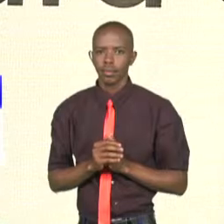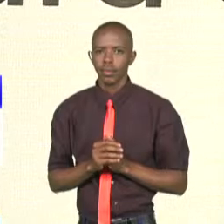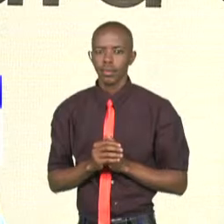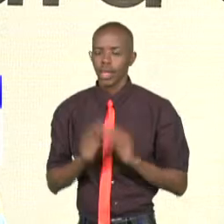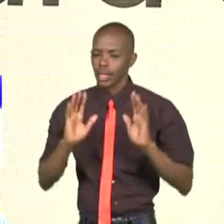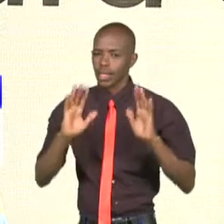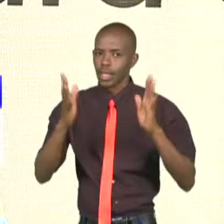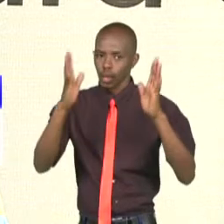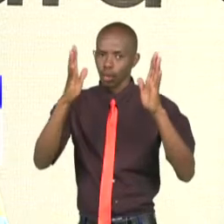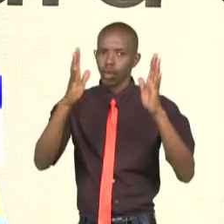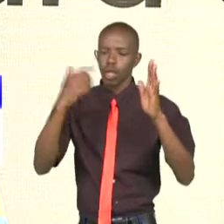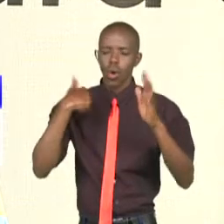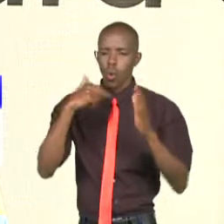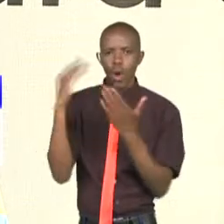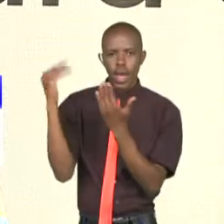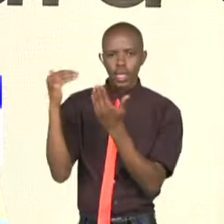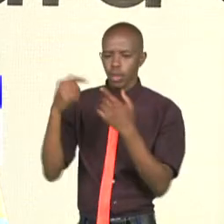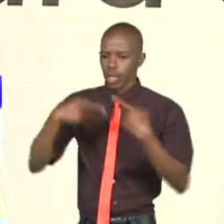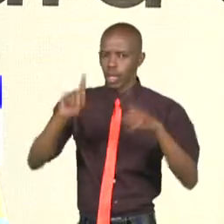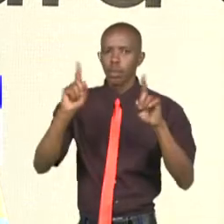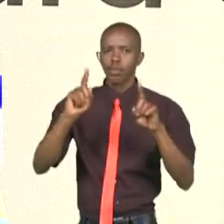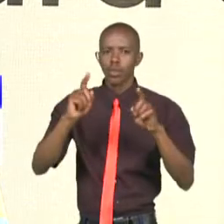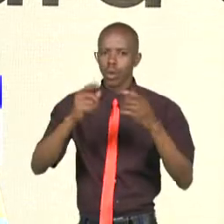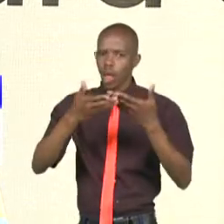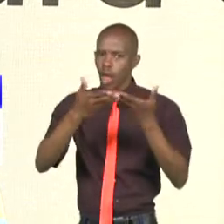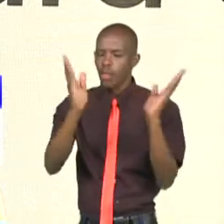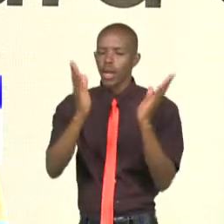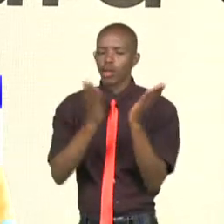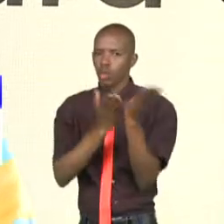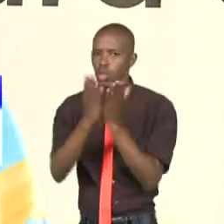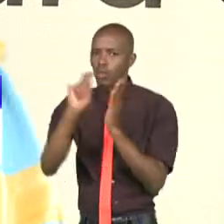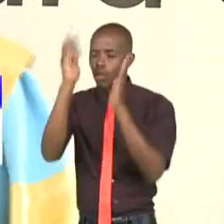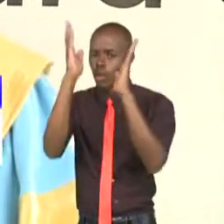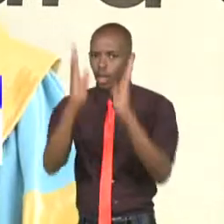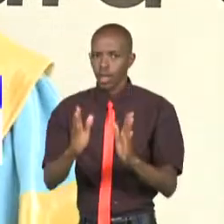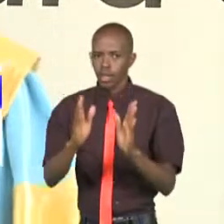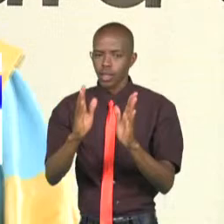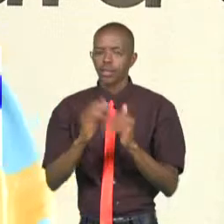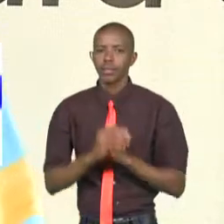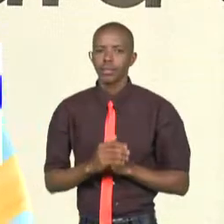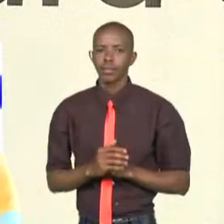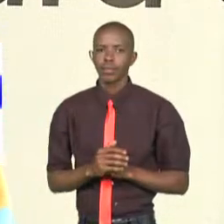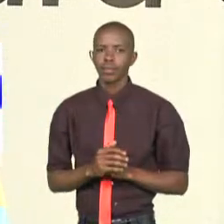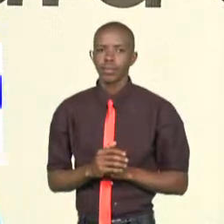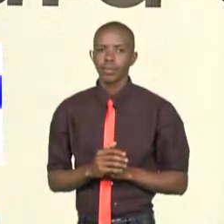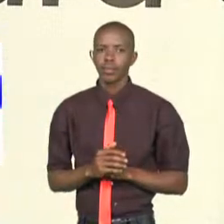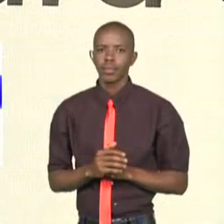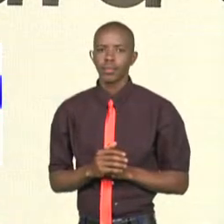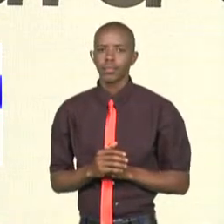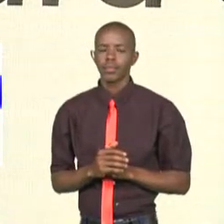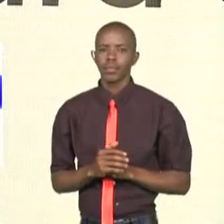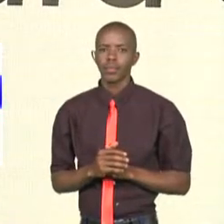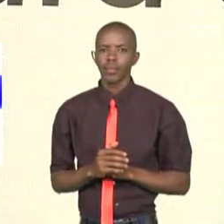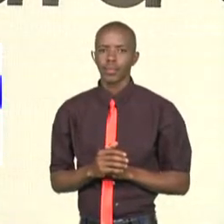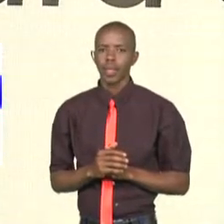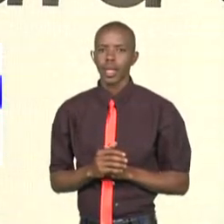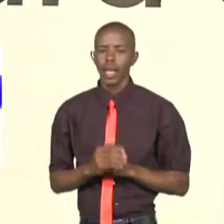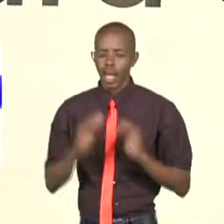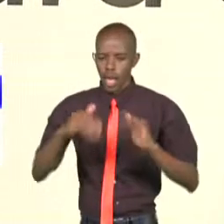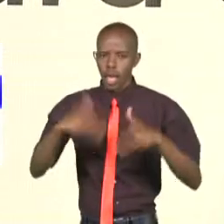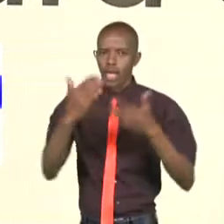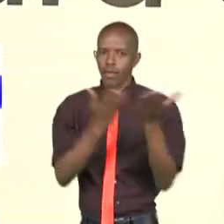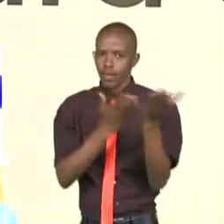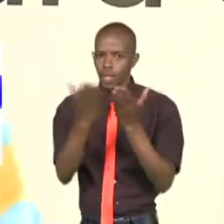ceremony, we expect them to go outside there and serve the Kenyan public and provide services